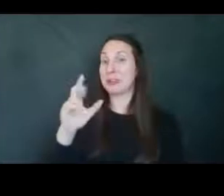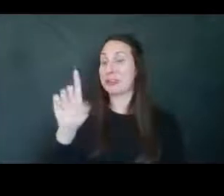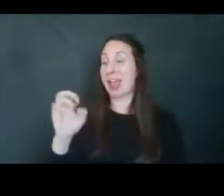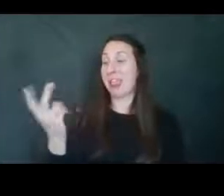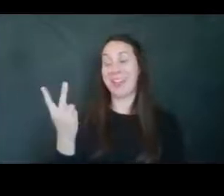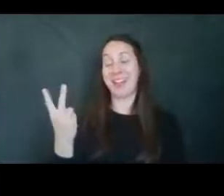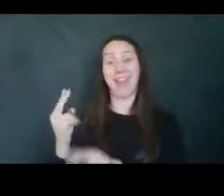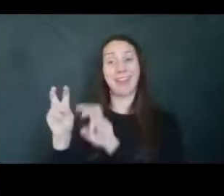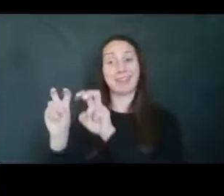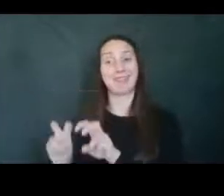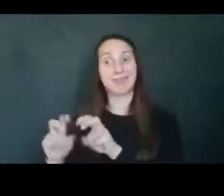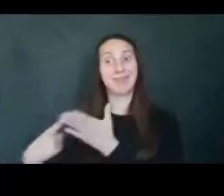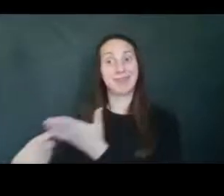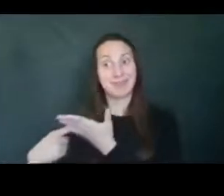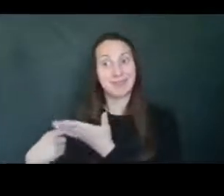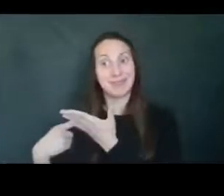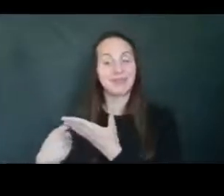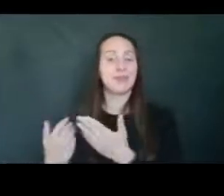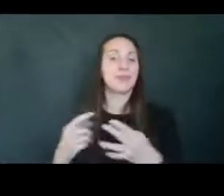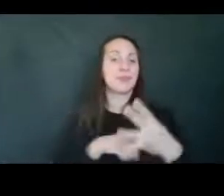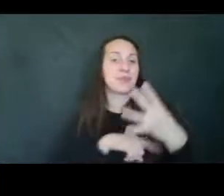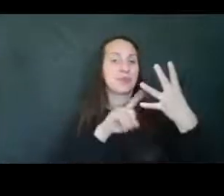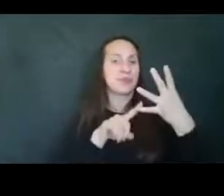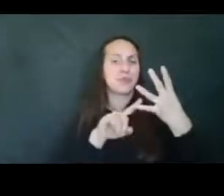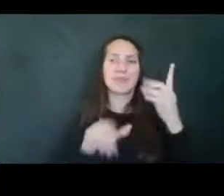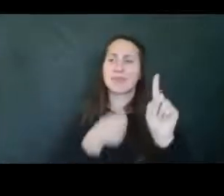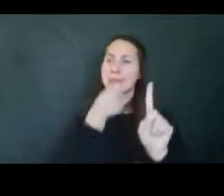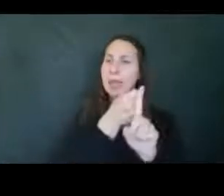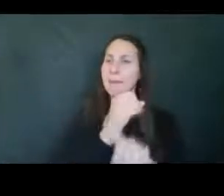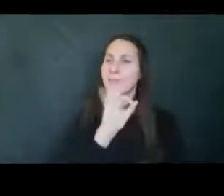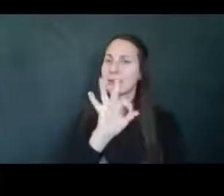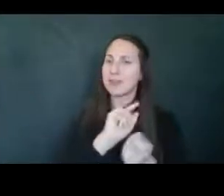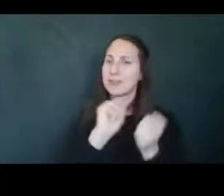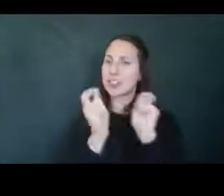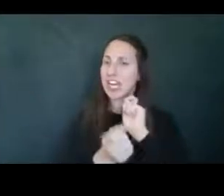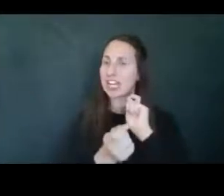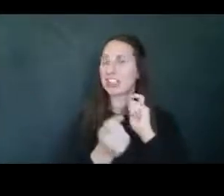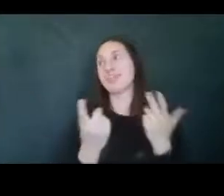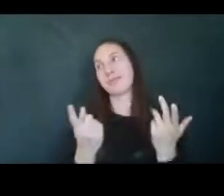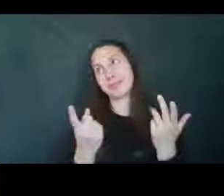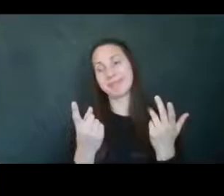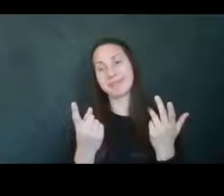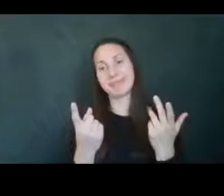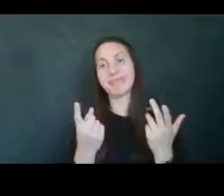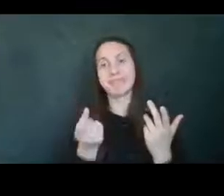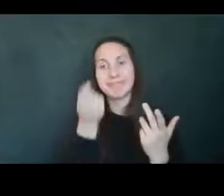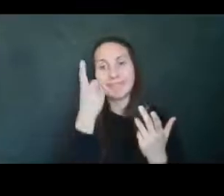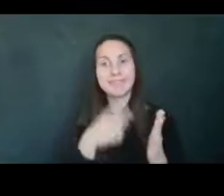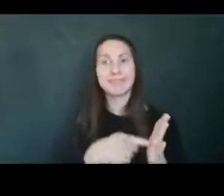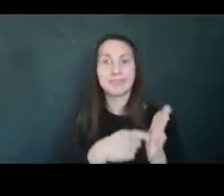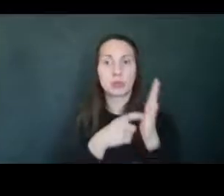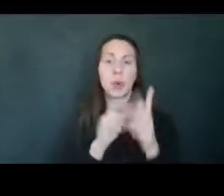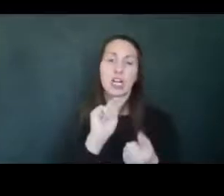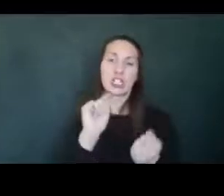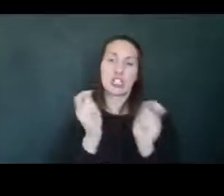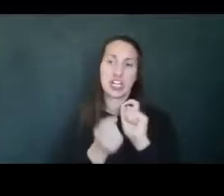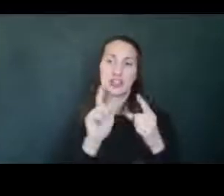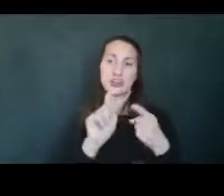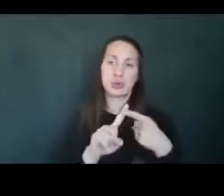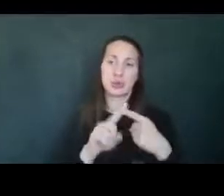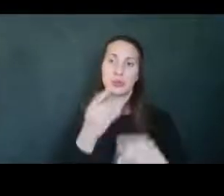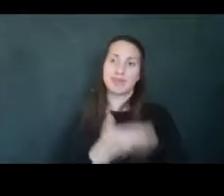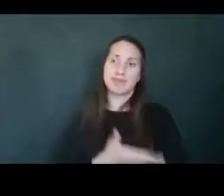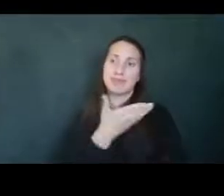of change, because you can't build things without changing things. Synagogues, we have the challenge